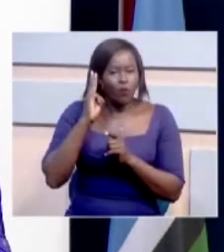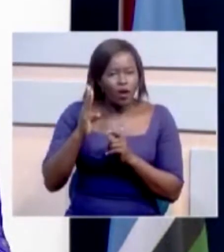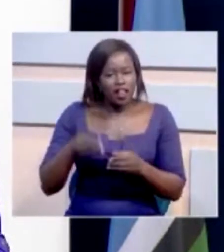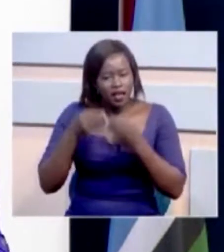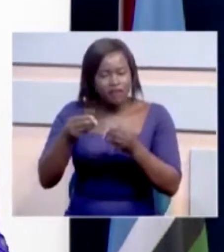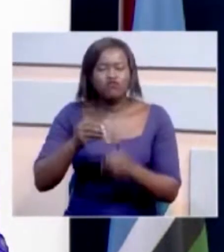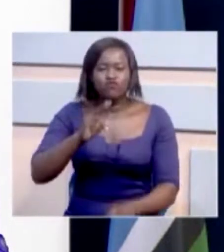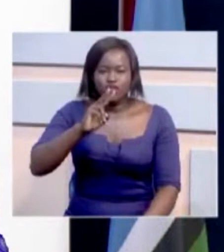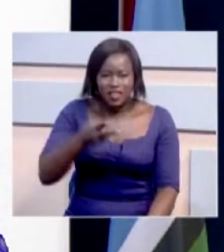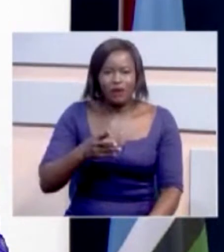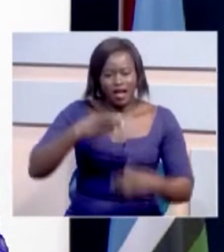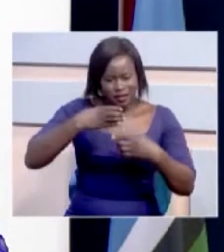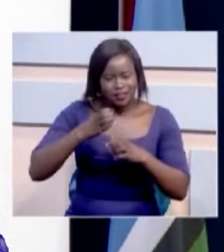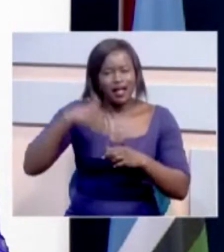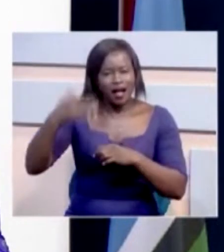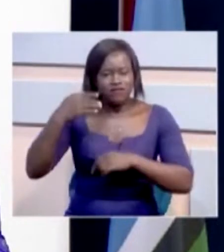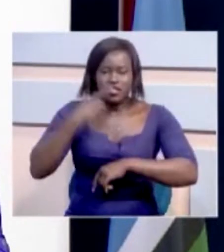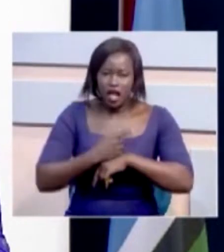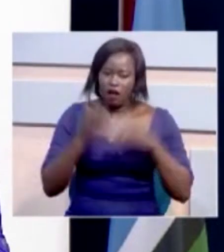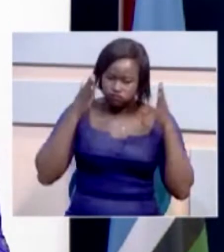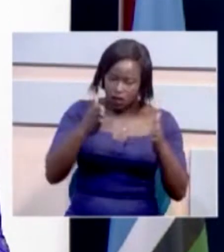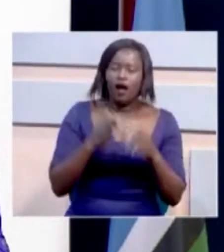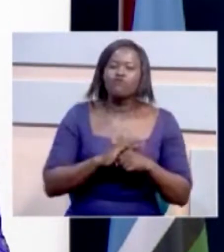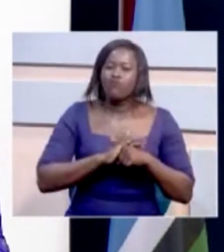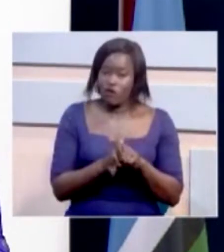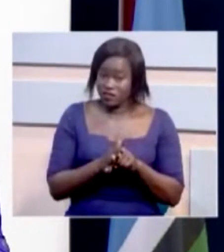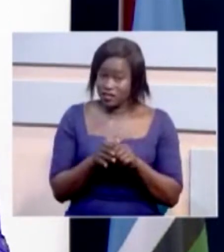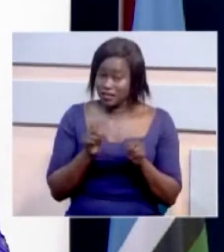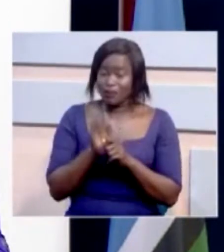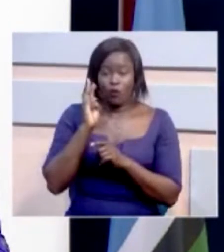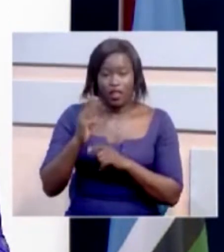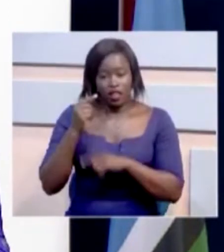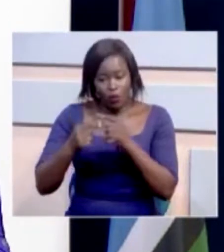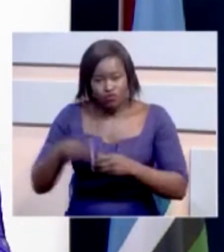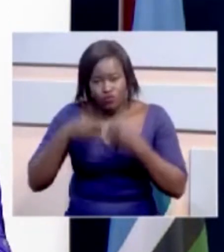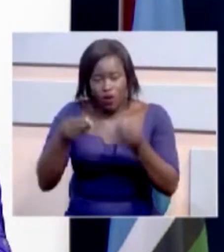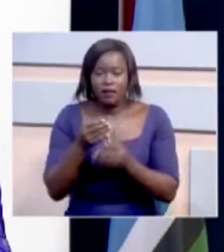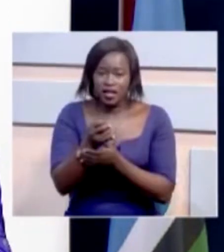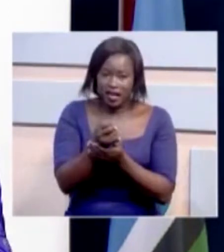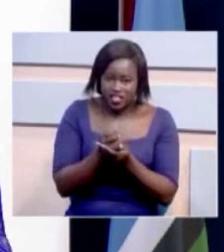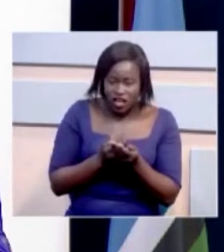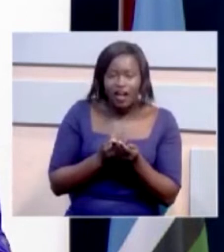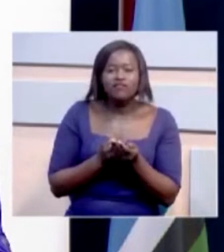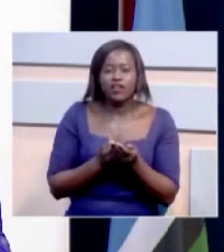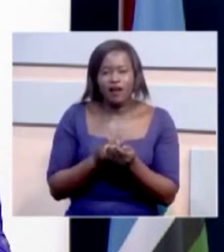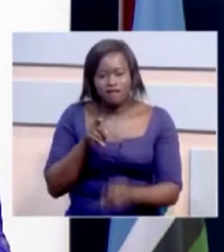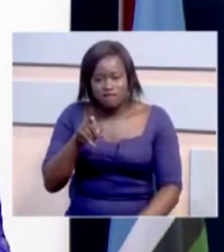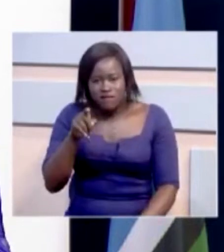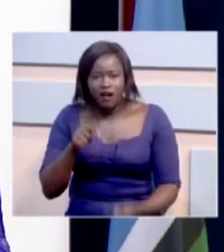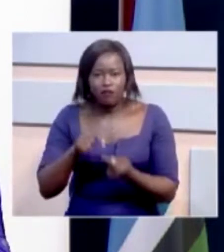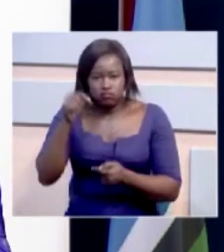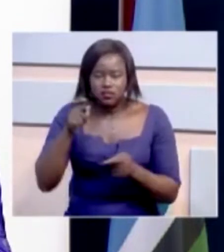of 2,000 tests per day to COVID and will continue to provide HIV viral load and